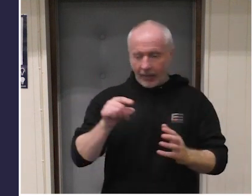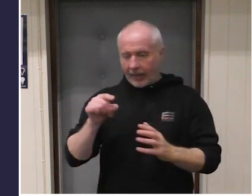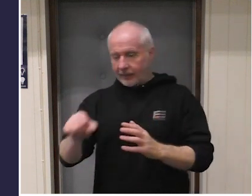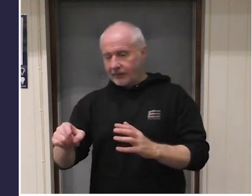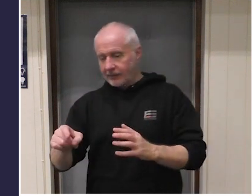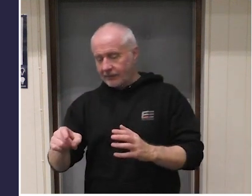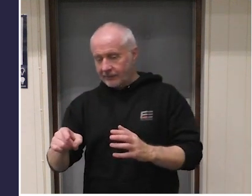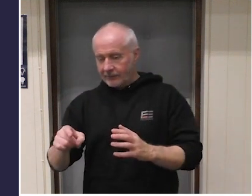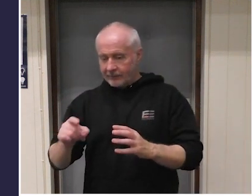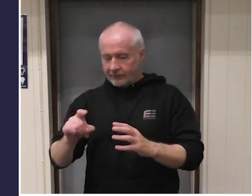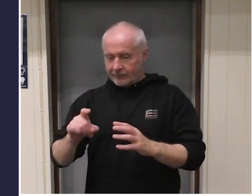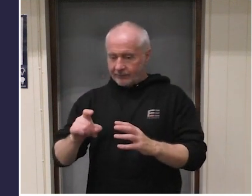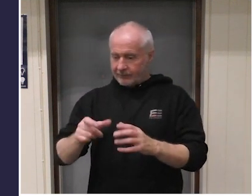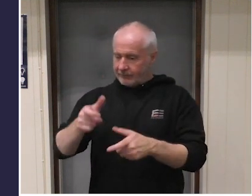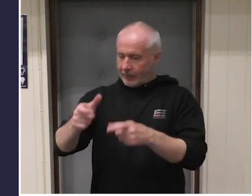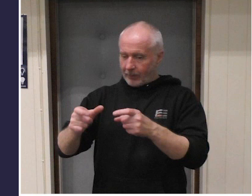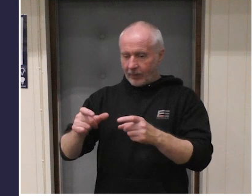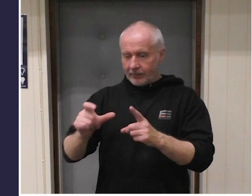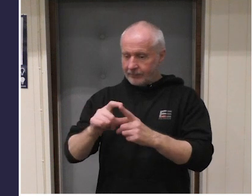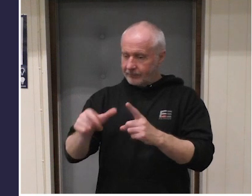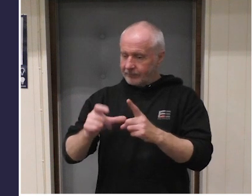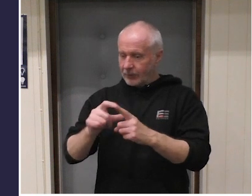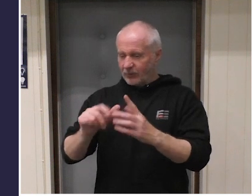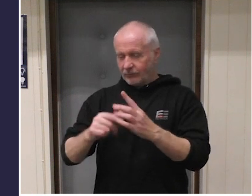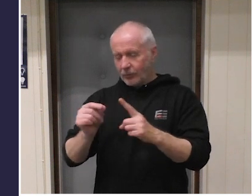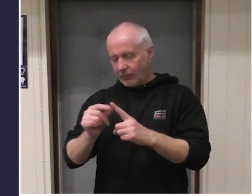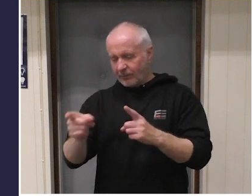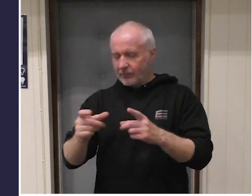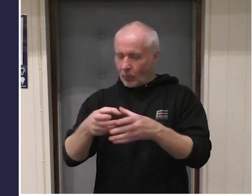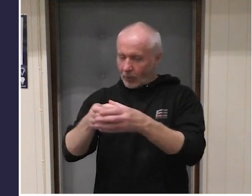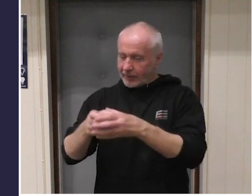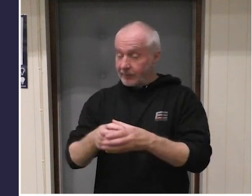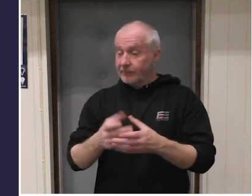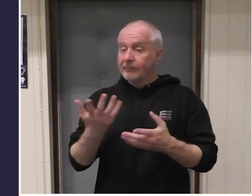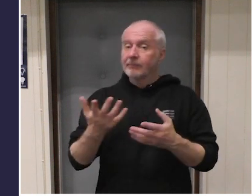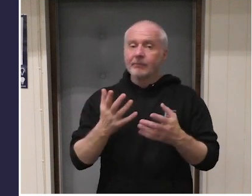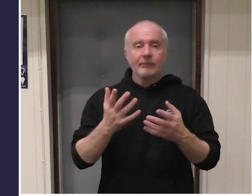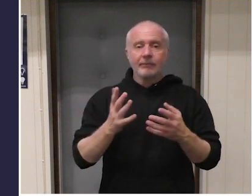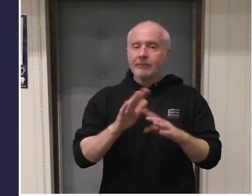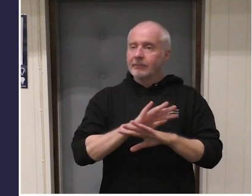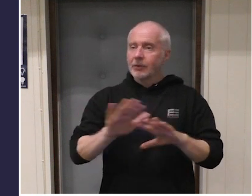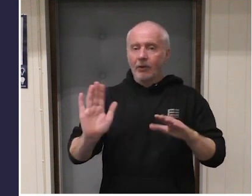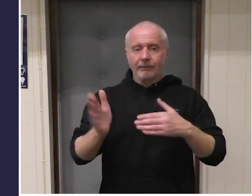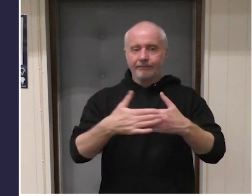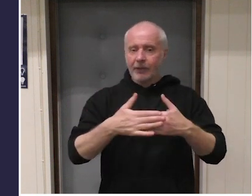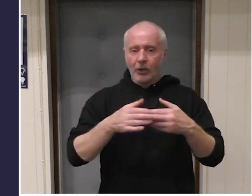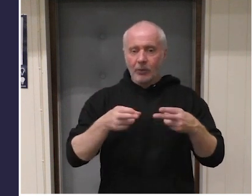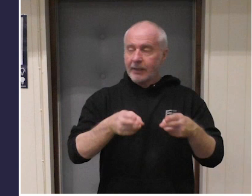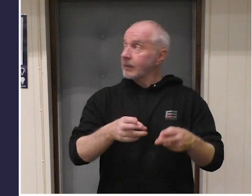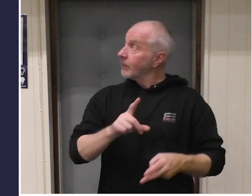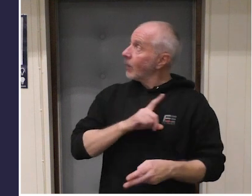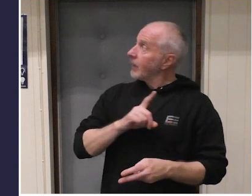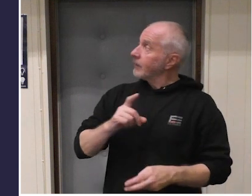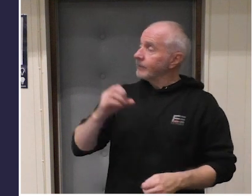life. Is that now a closed system? Not really, right? Because we have the